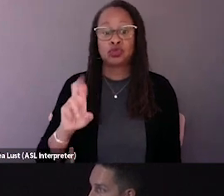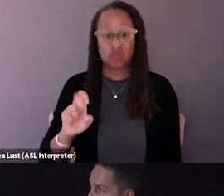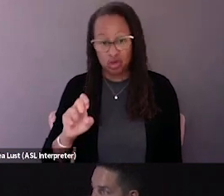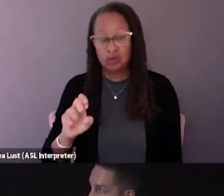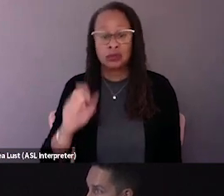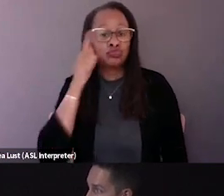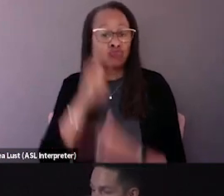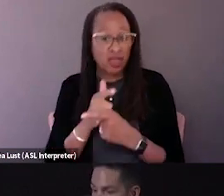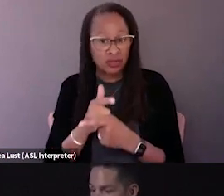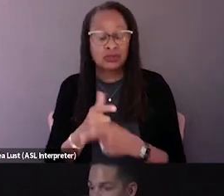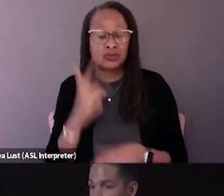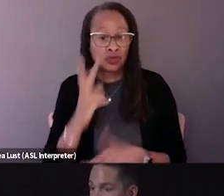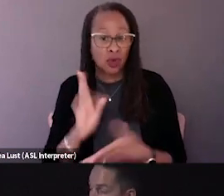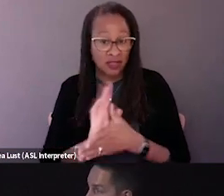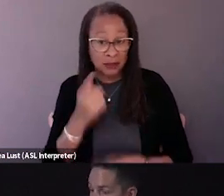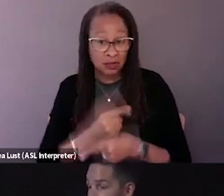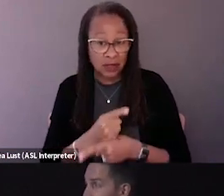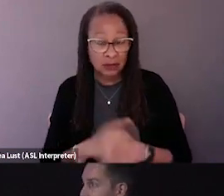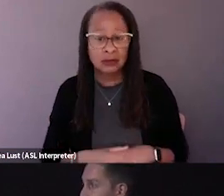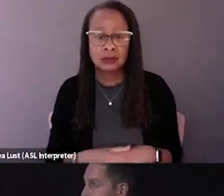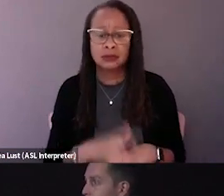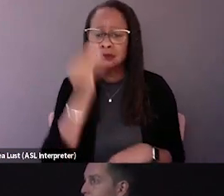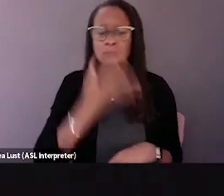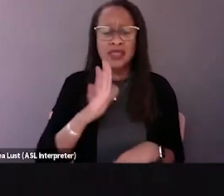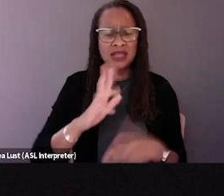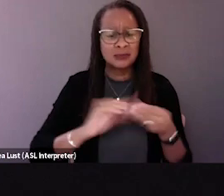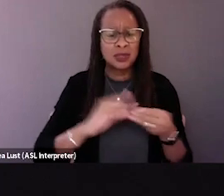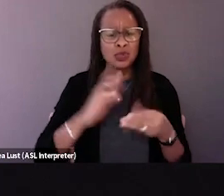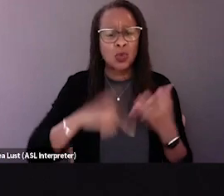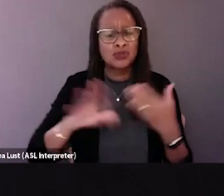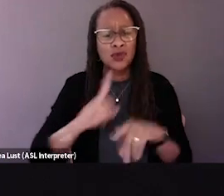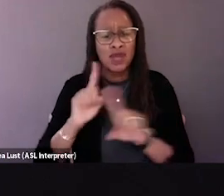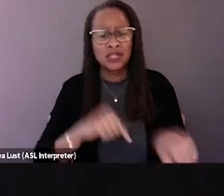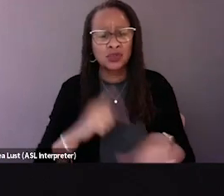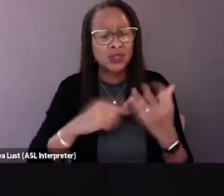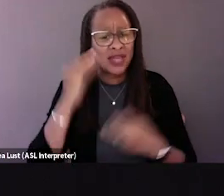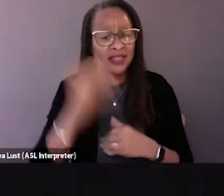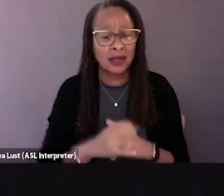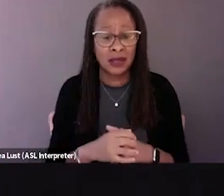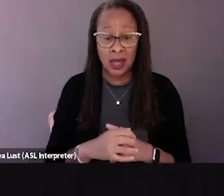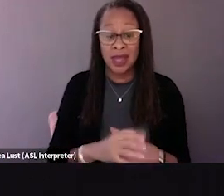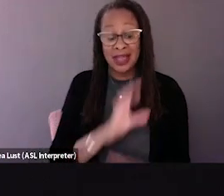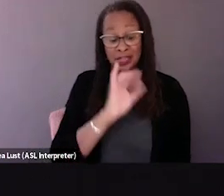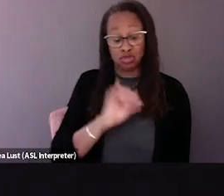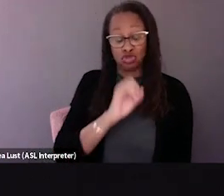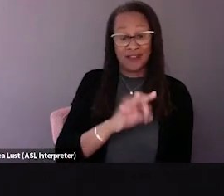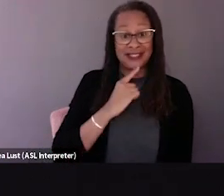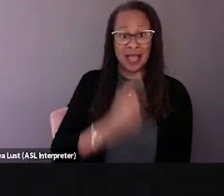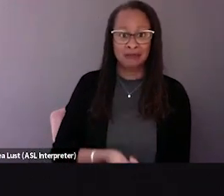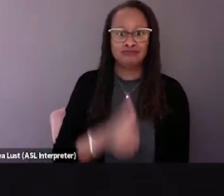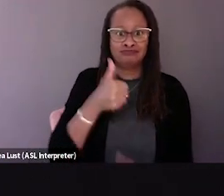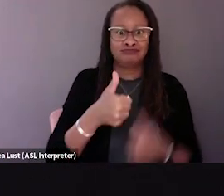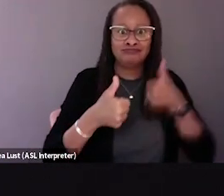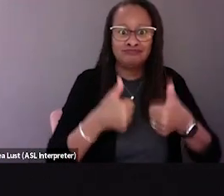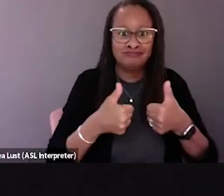yeah. Tell us about that, that experience, and what was their reaction? Jeff gave it 2 thumbs up. Chris